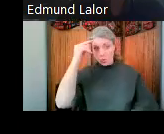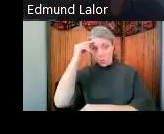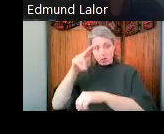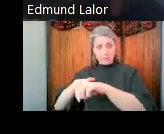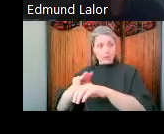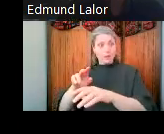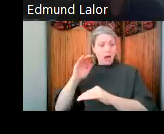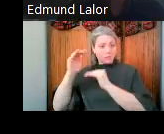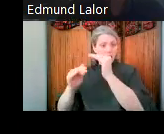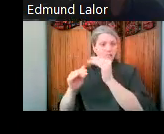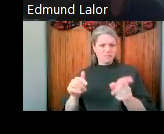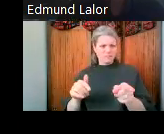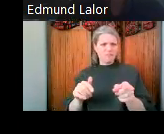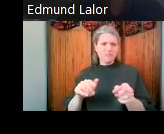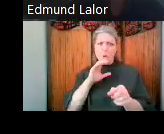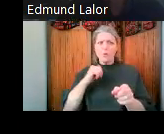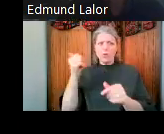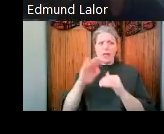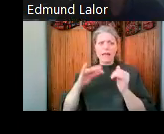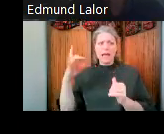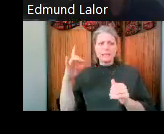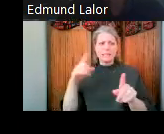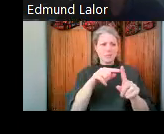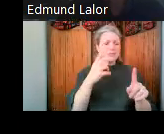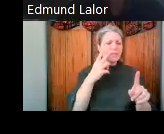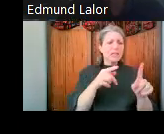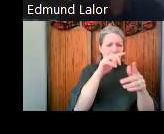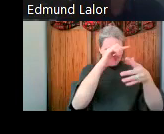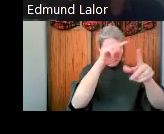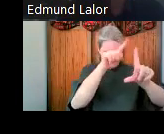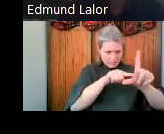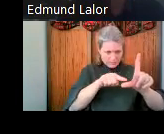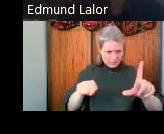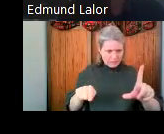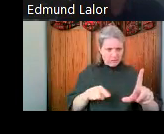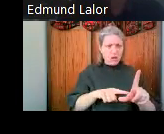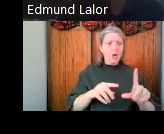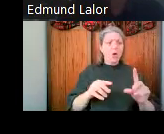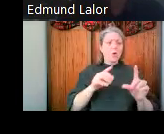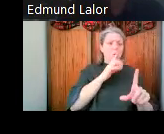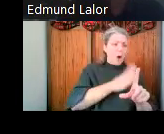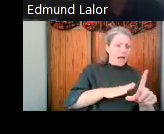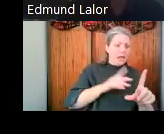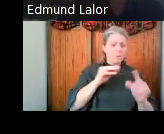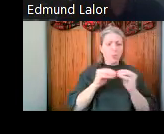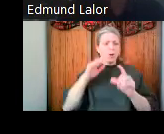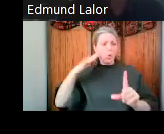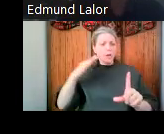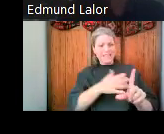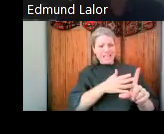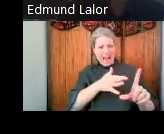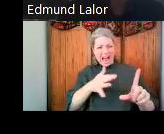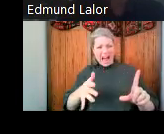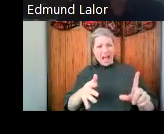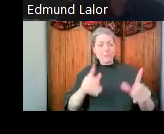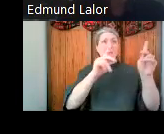just showing different levels of background noise. As the speech gets noisier and noisier and noisier going this direction, people rate it as less and